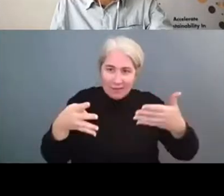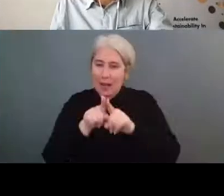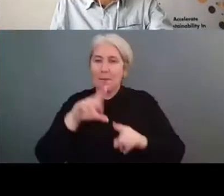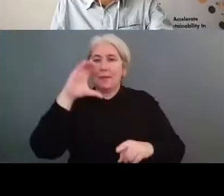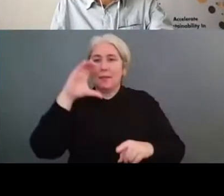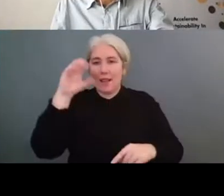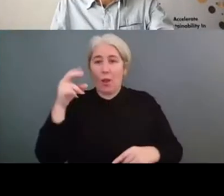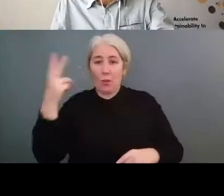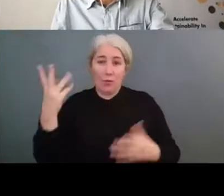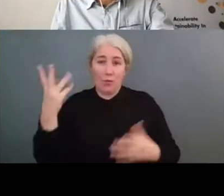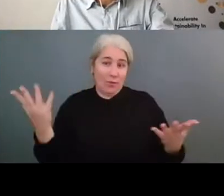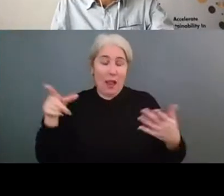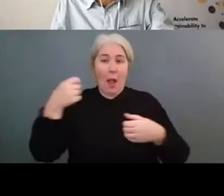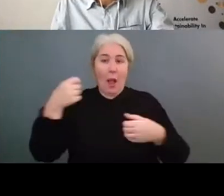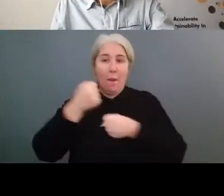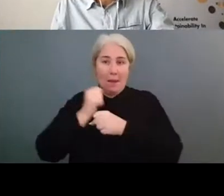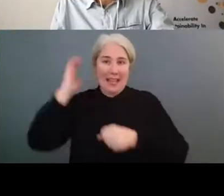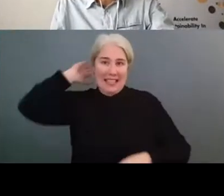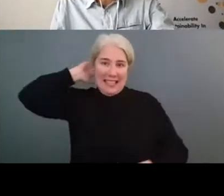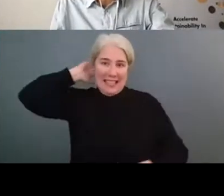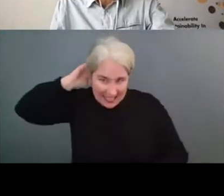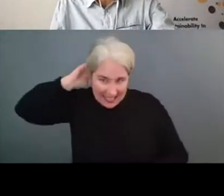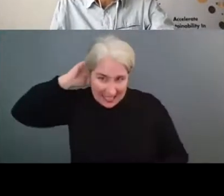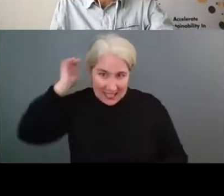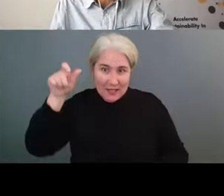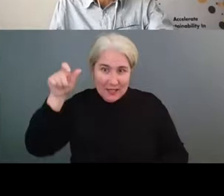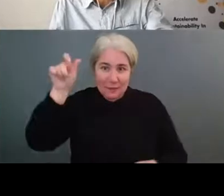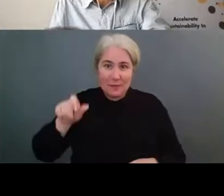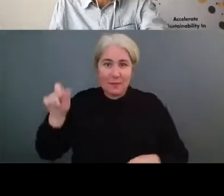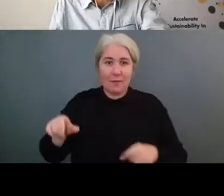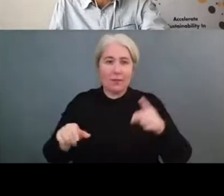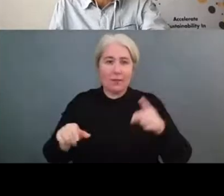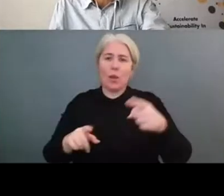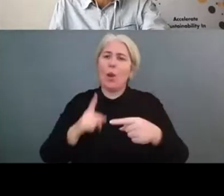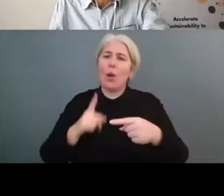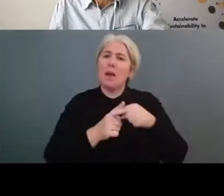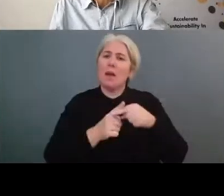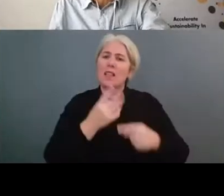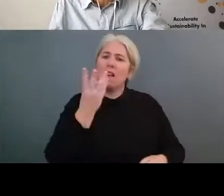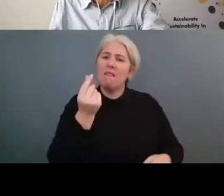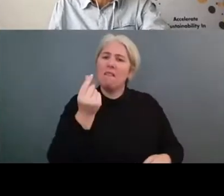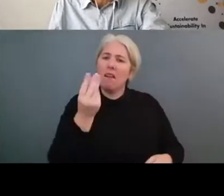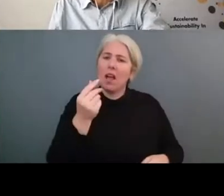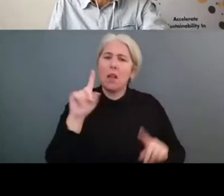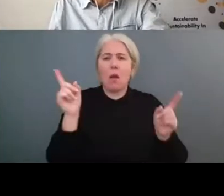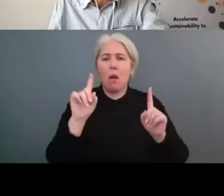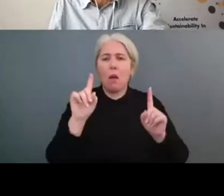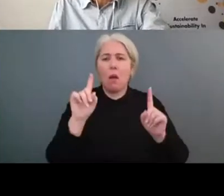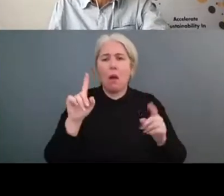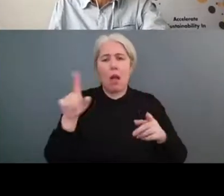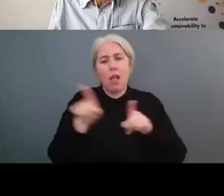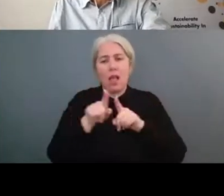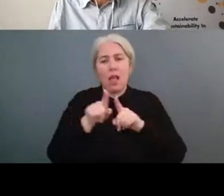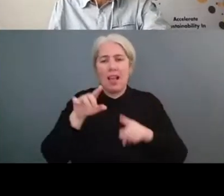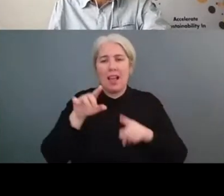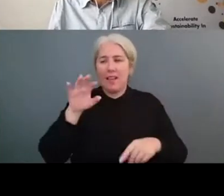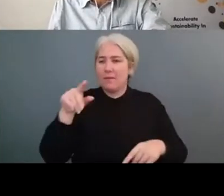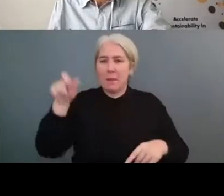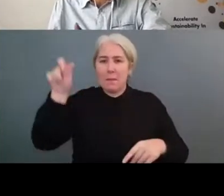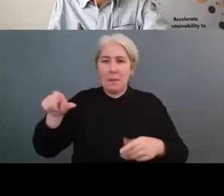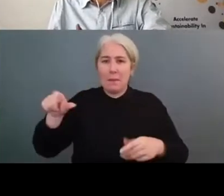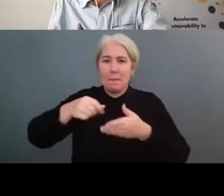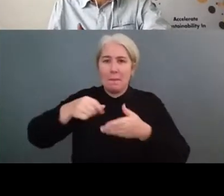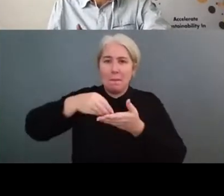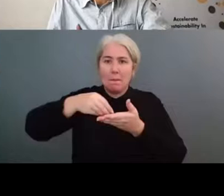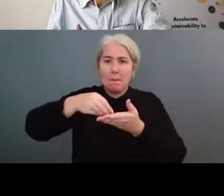And just on that note, it doesn't have to be financial towards fans, for example, because that's always difficult. I think something